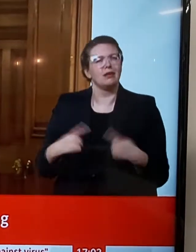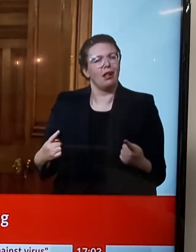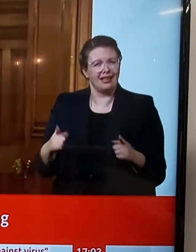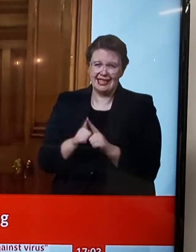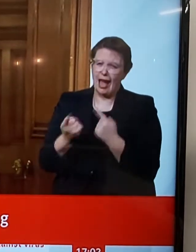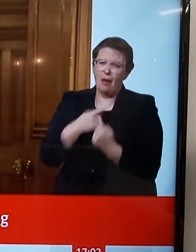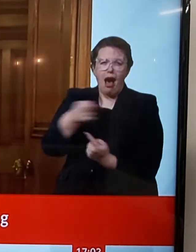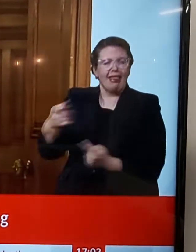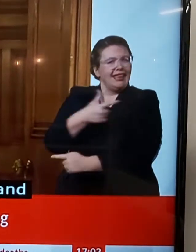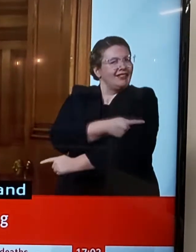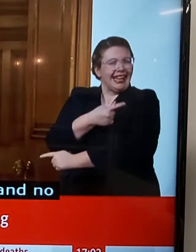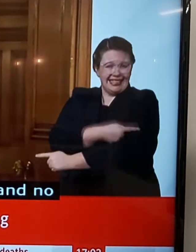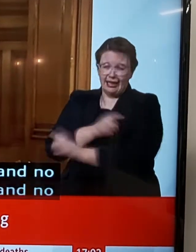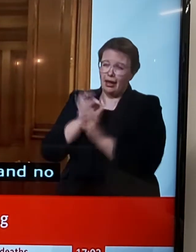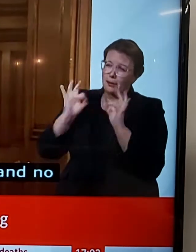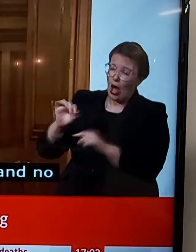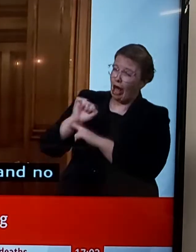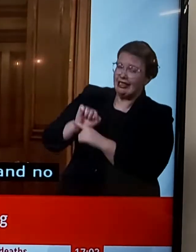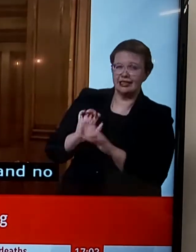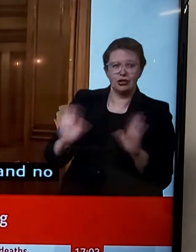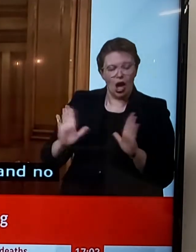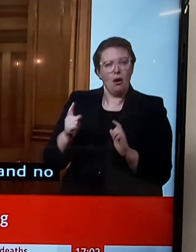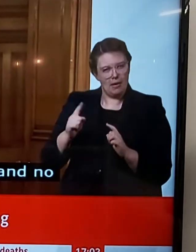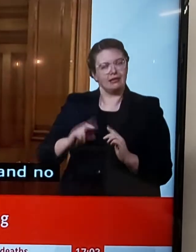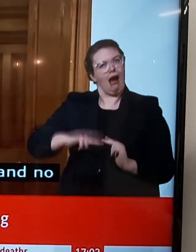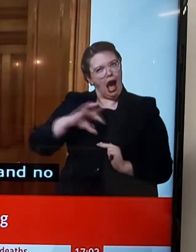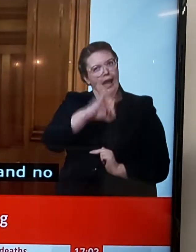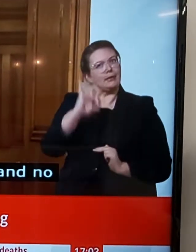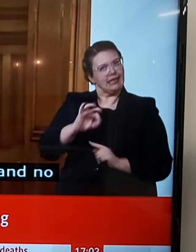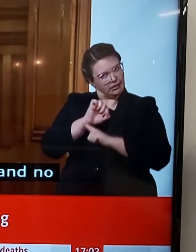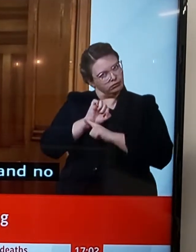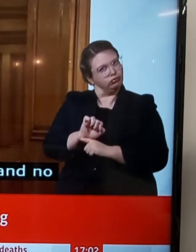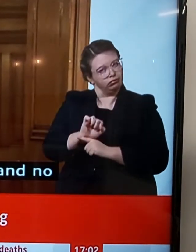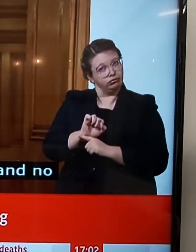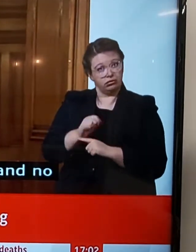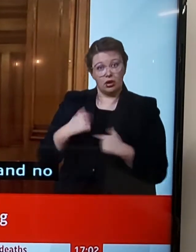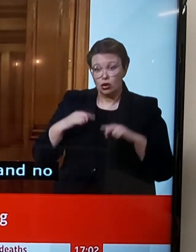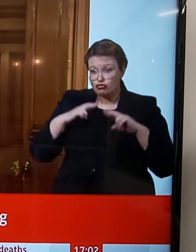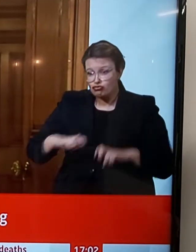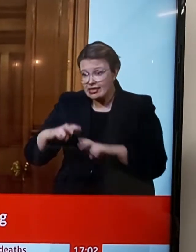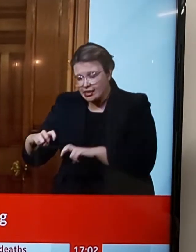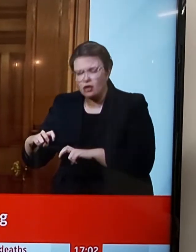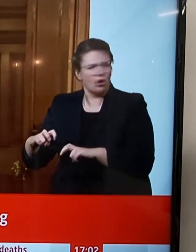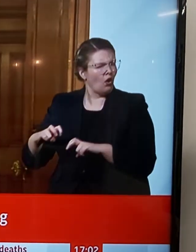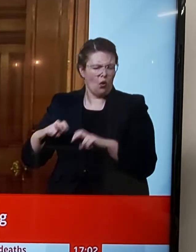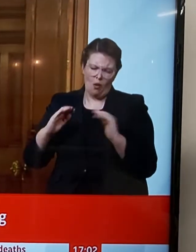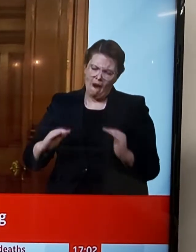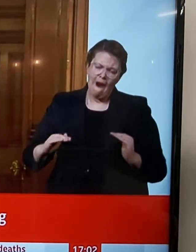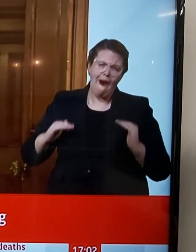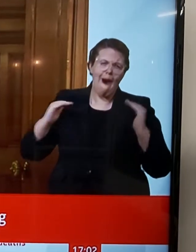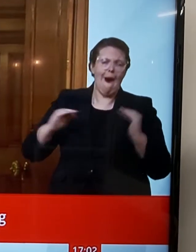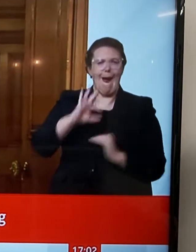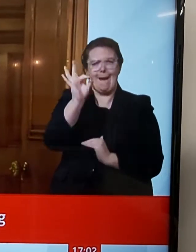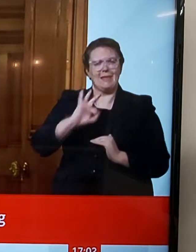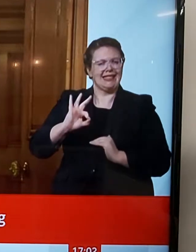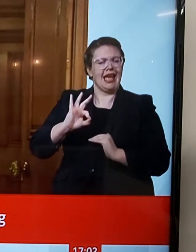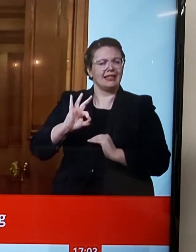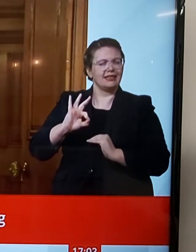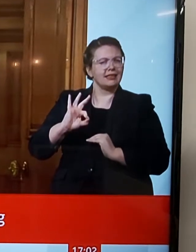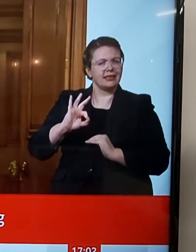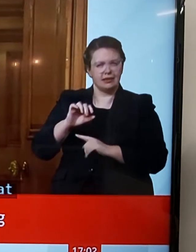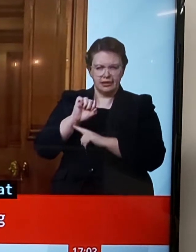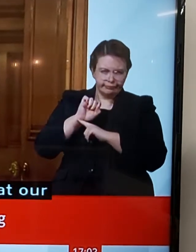everybody, the evidence increasingly shows that our vaccines achieve this crucial objective to reduce death